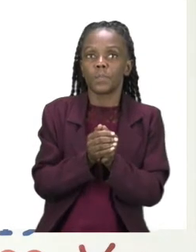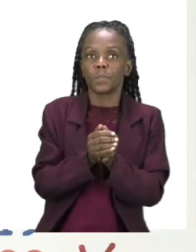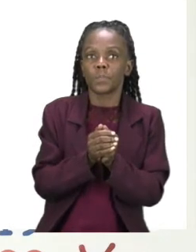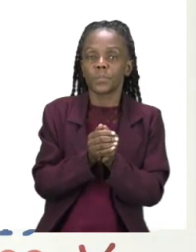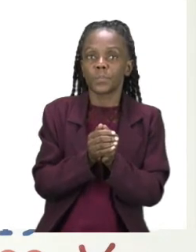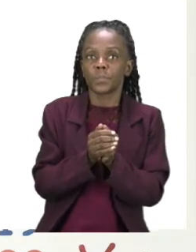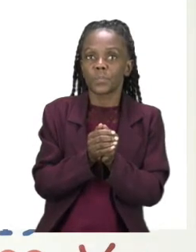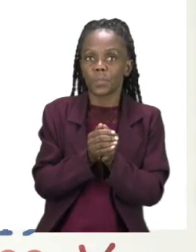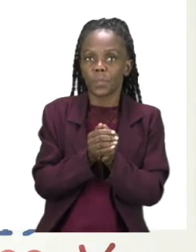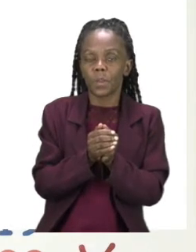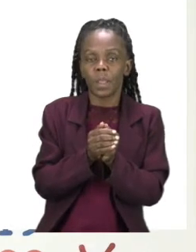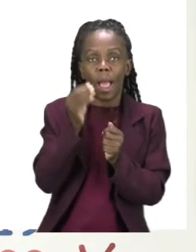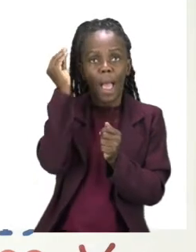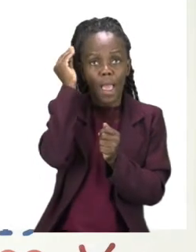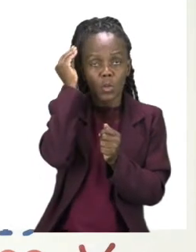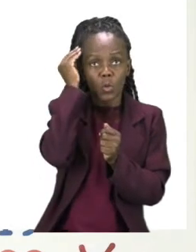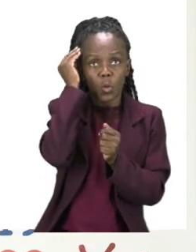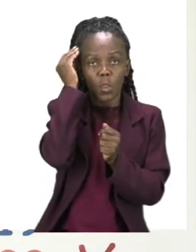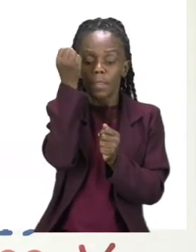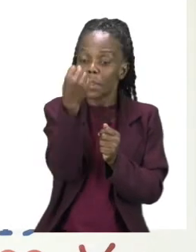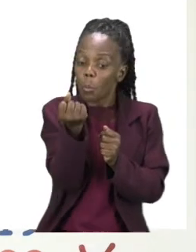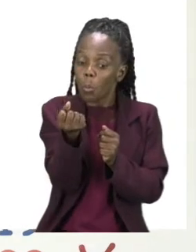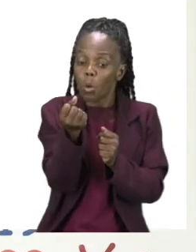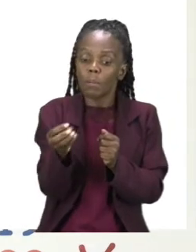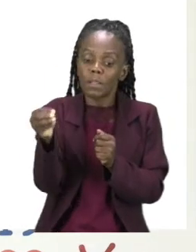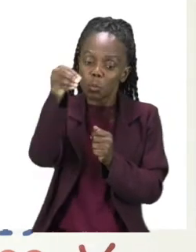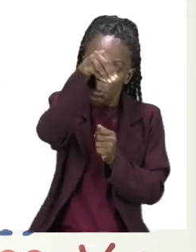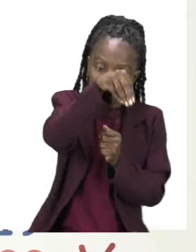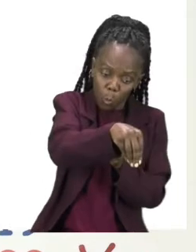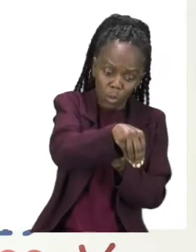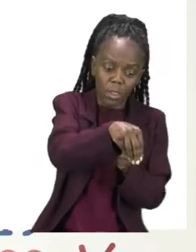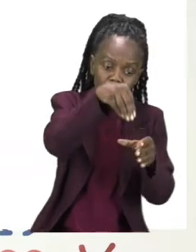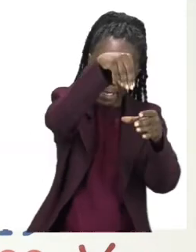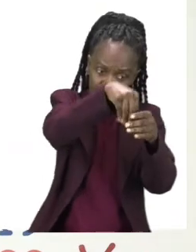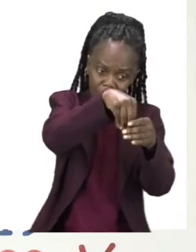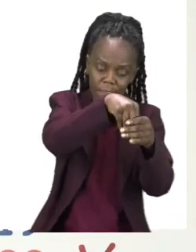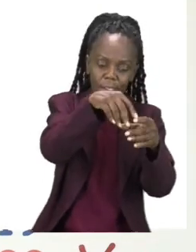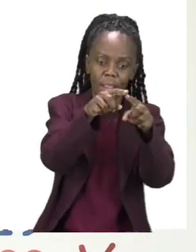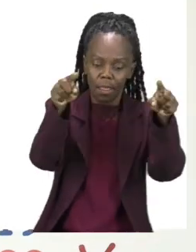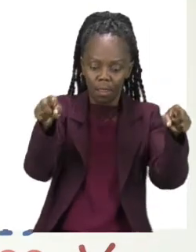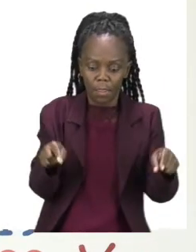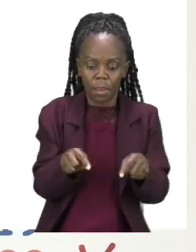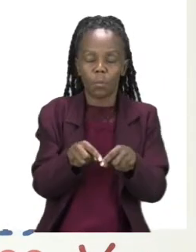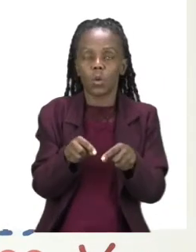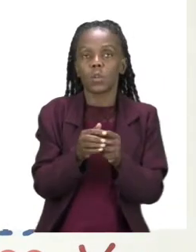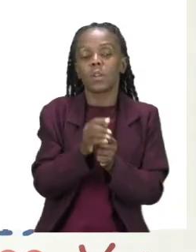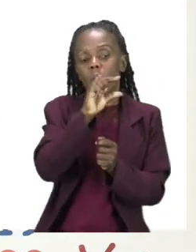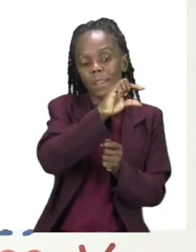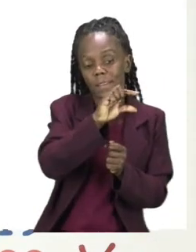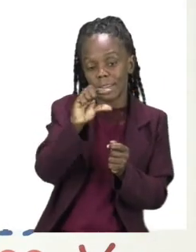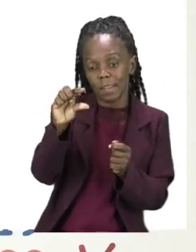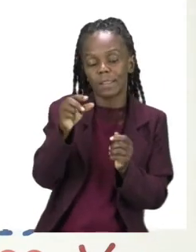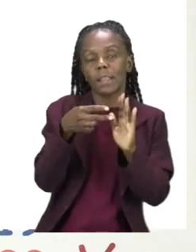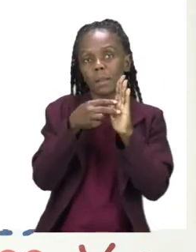ball in the box. Now our sentence makes sense. So I